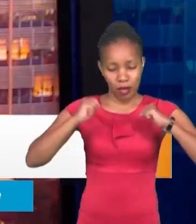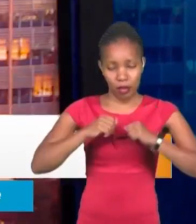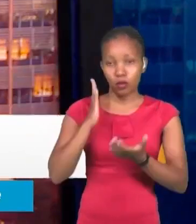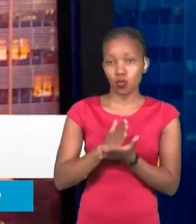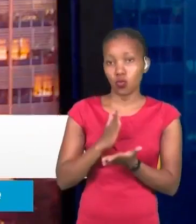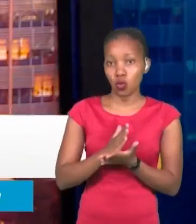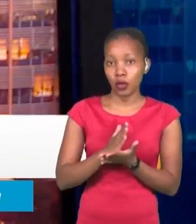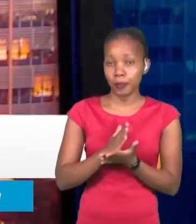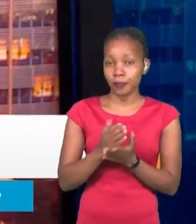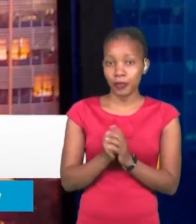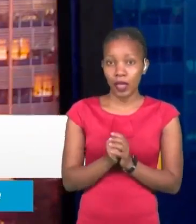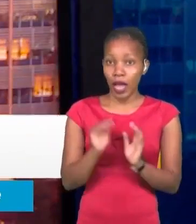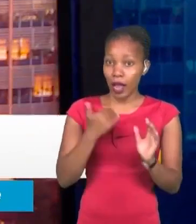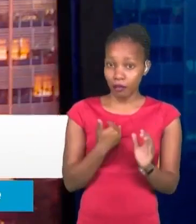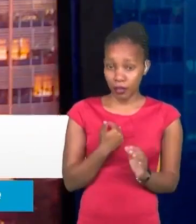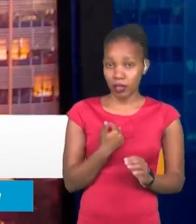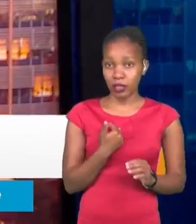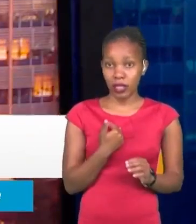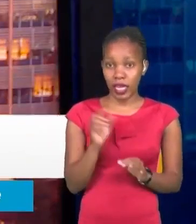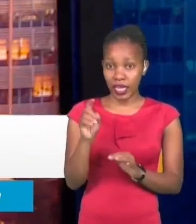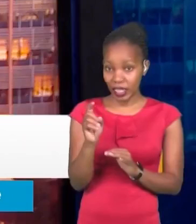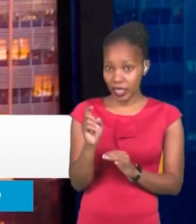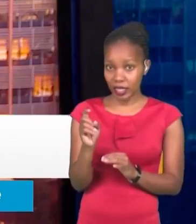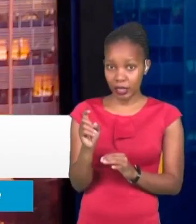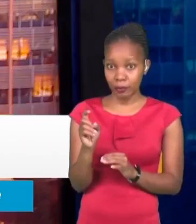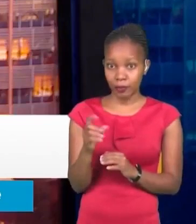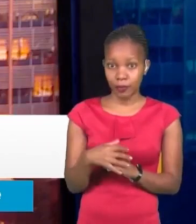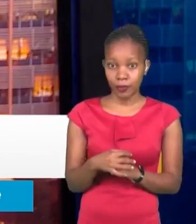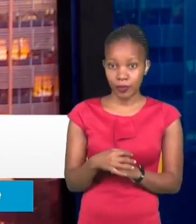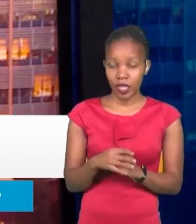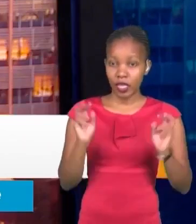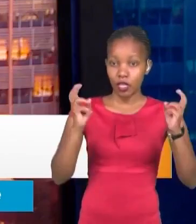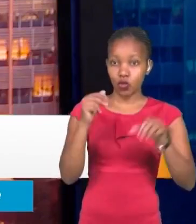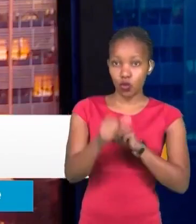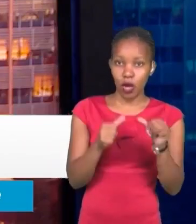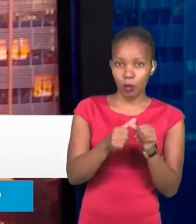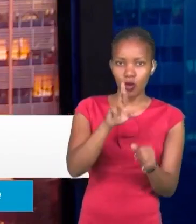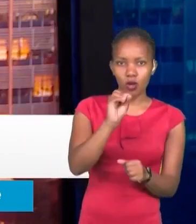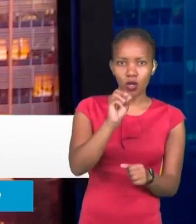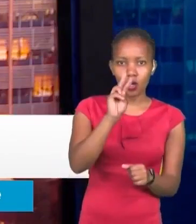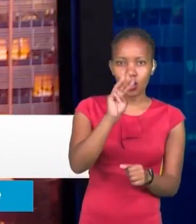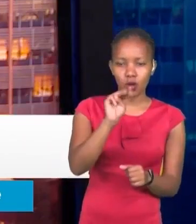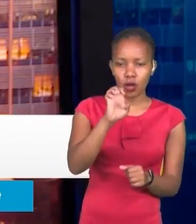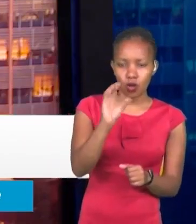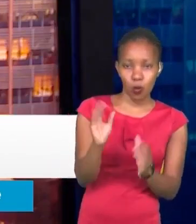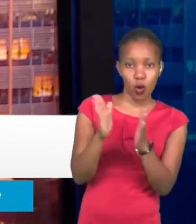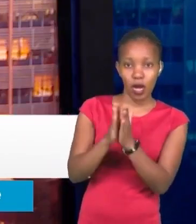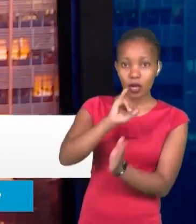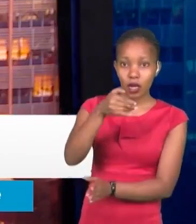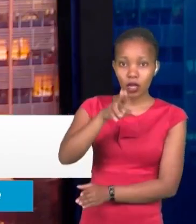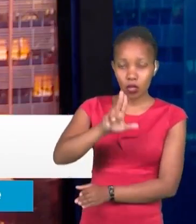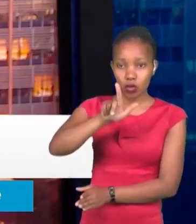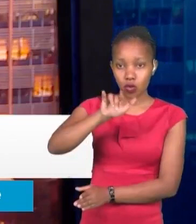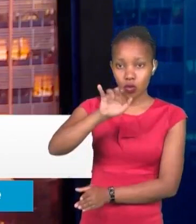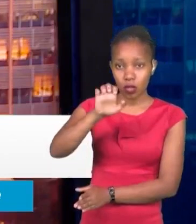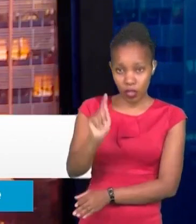that there is a need to look at the issue of Romeo and Juliet laws so